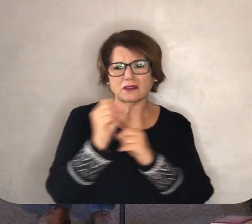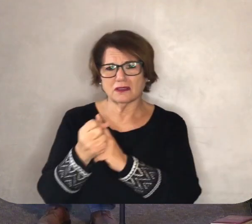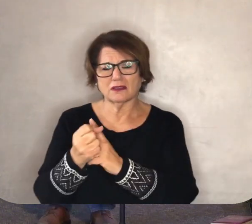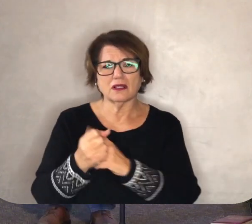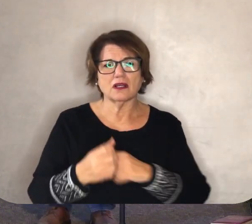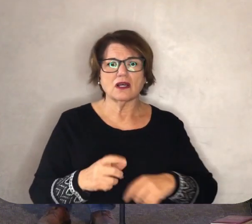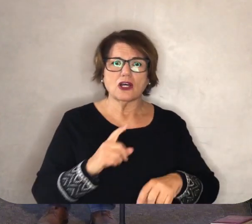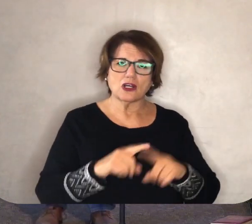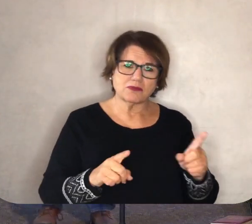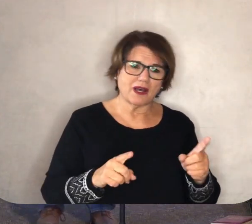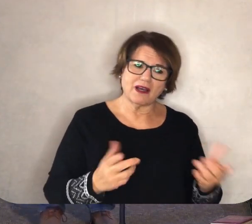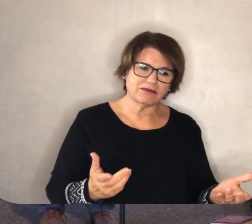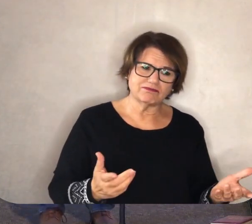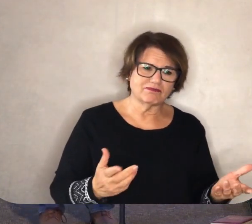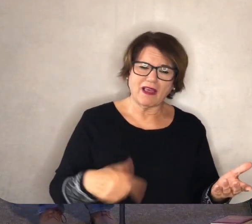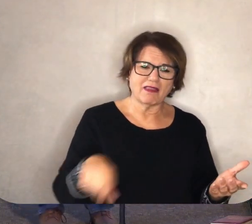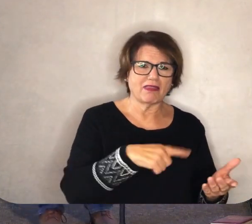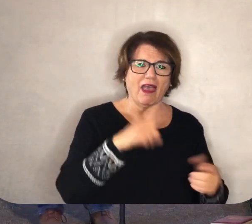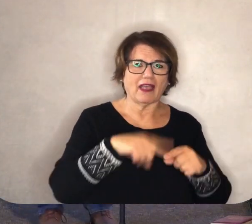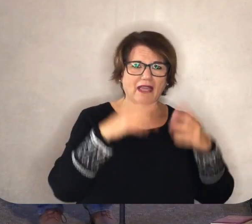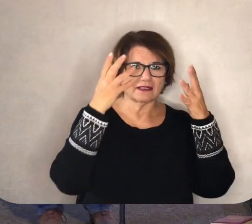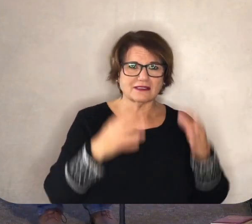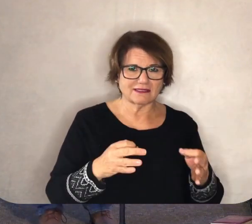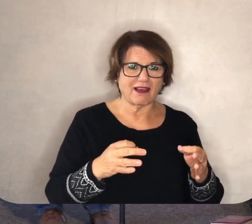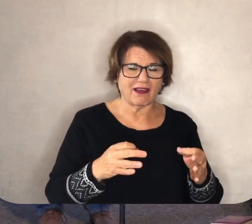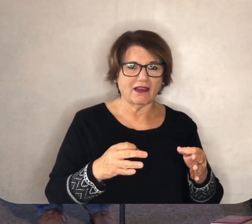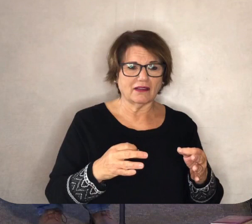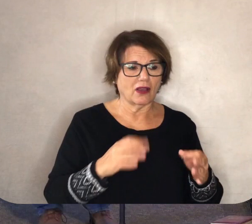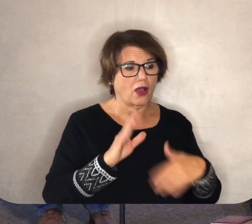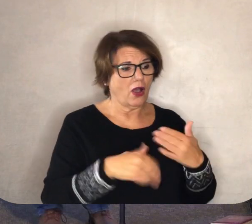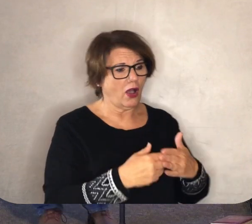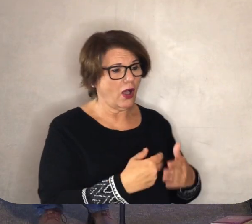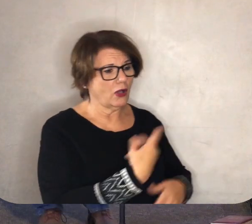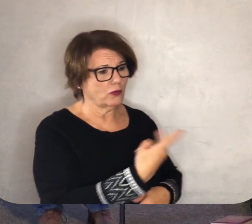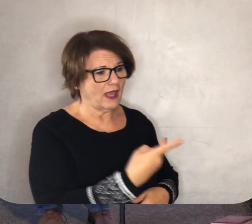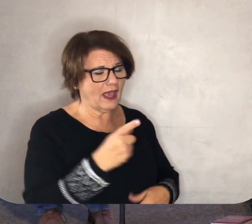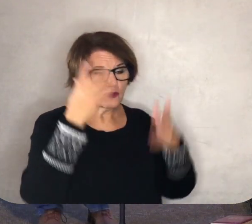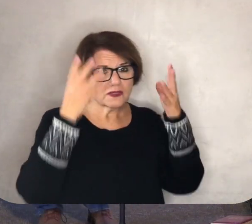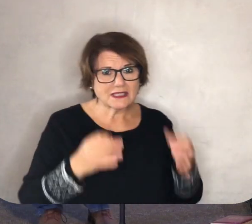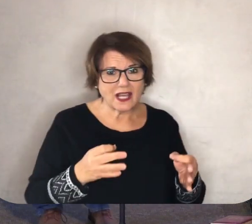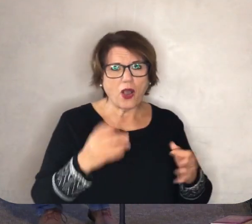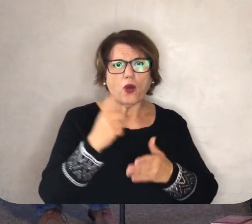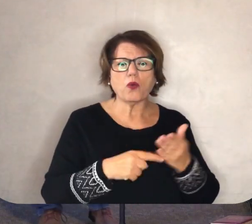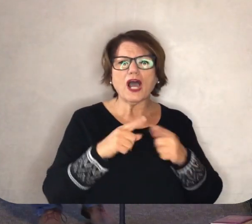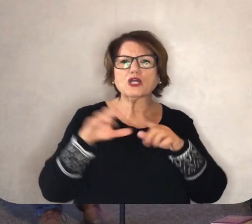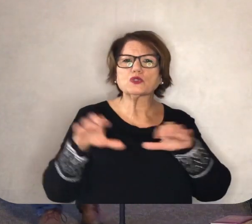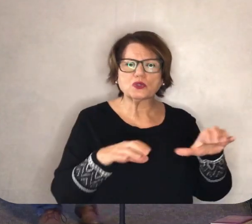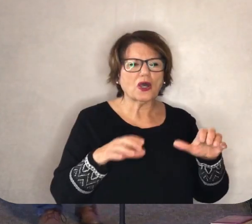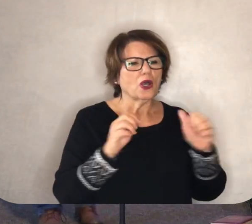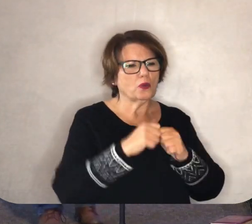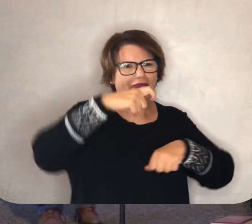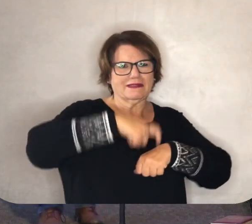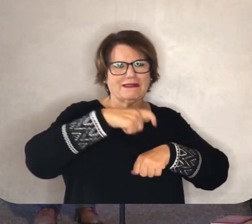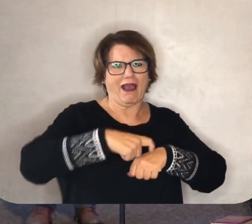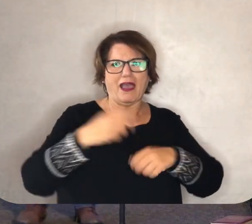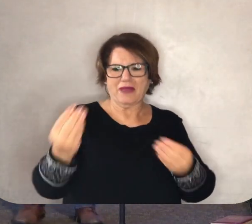is not for them to decide. All we have to decide is what to do with the time